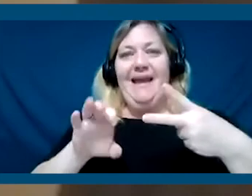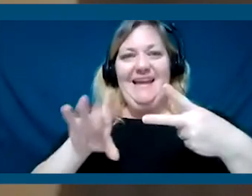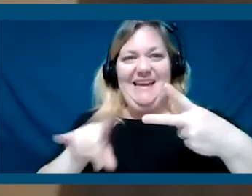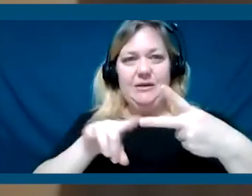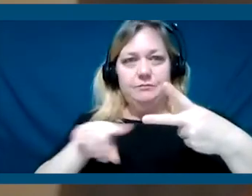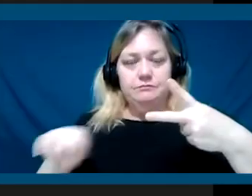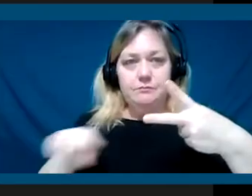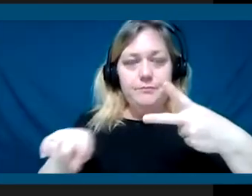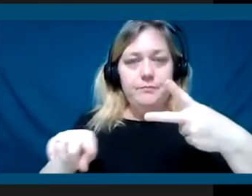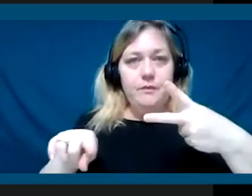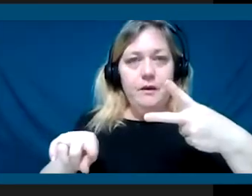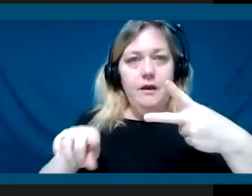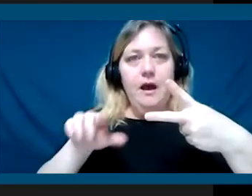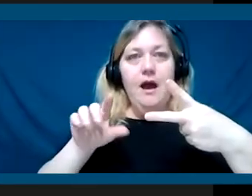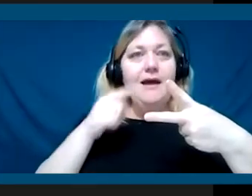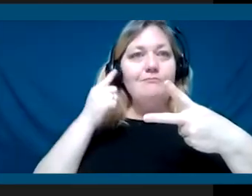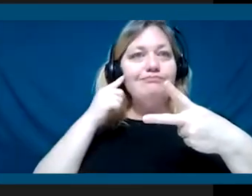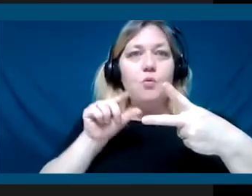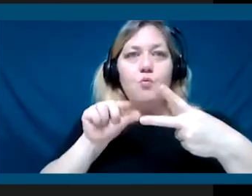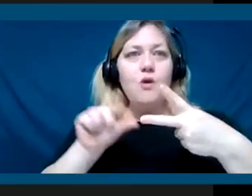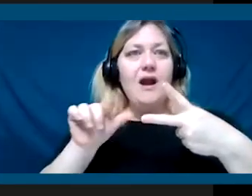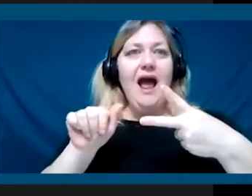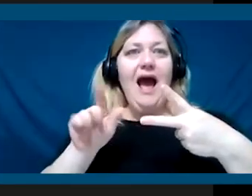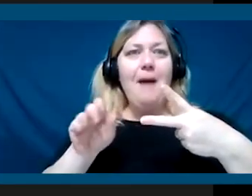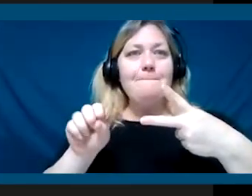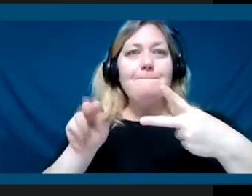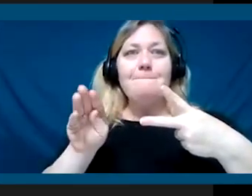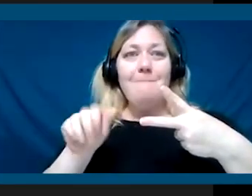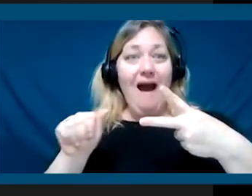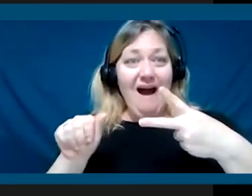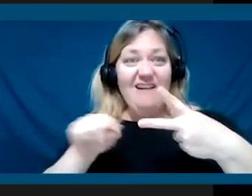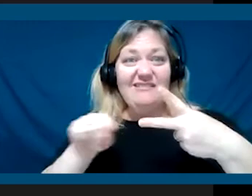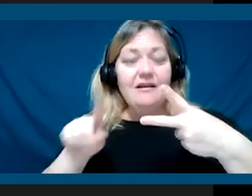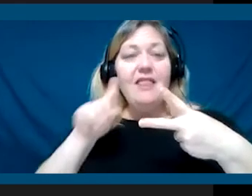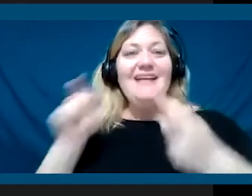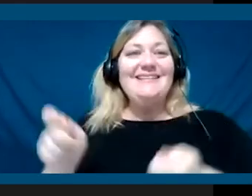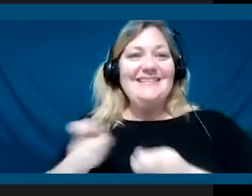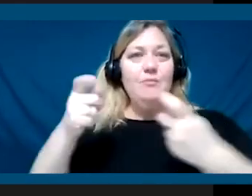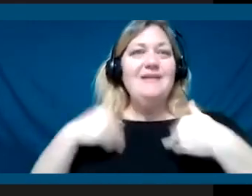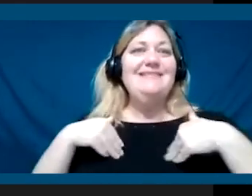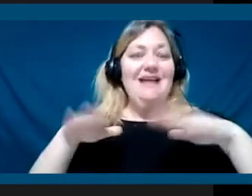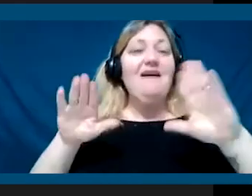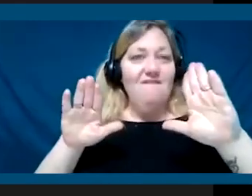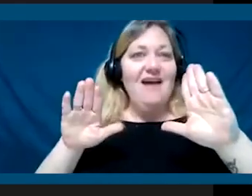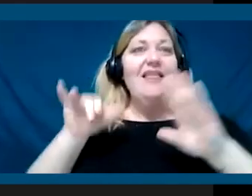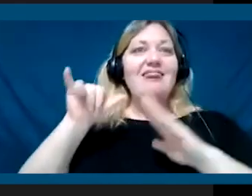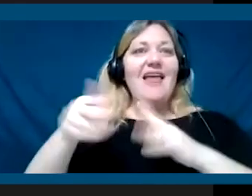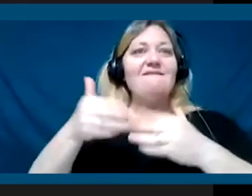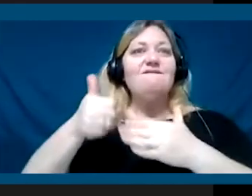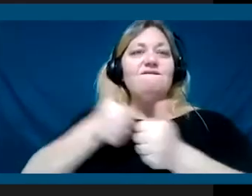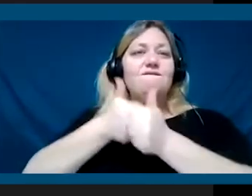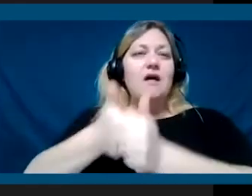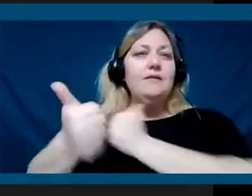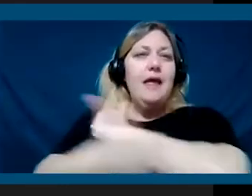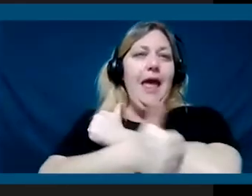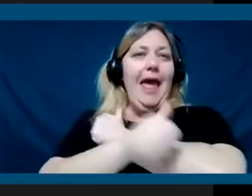And Eid al-Adha, which is actually a celebration of sacrifice, and it follows the Abrahamic tradition. As you know,